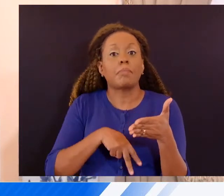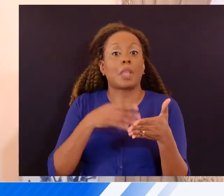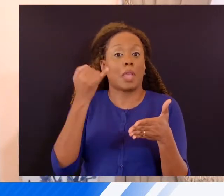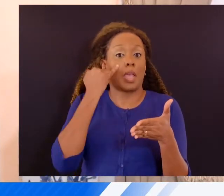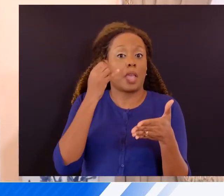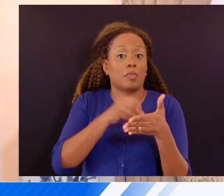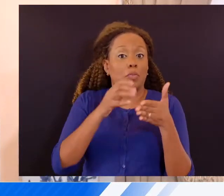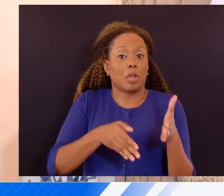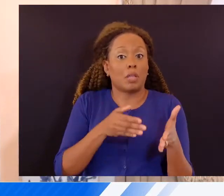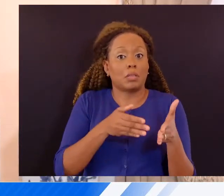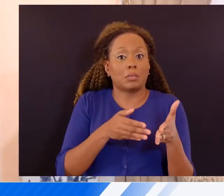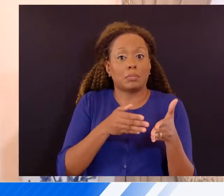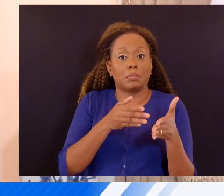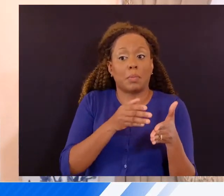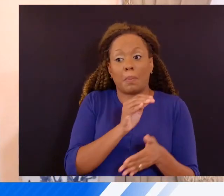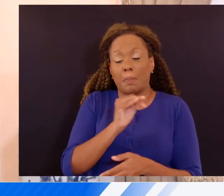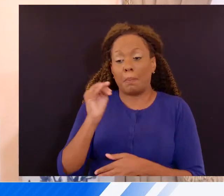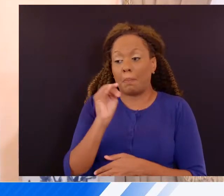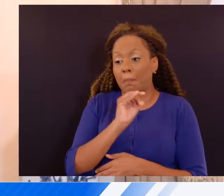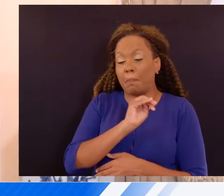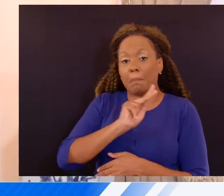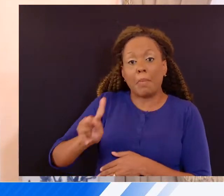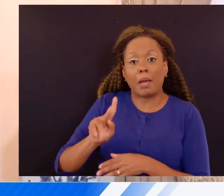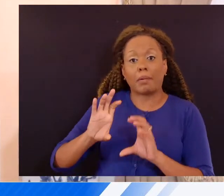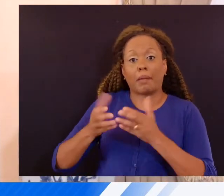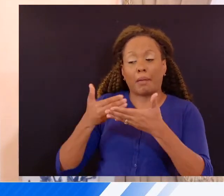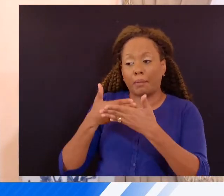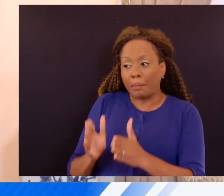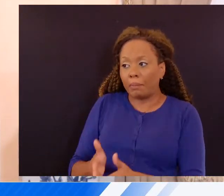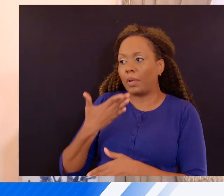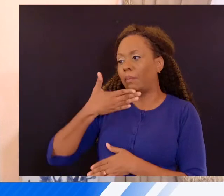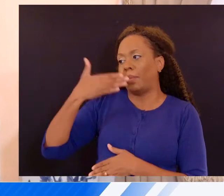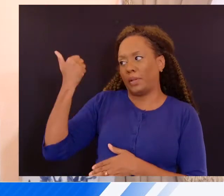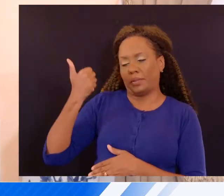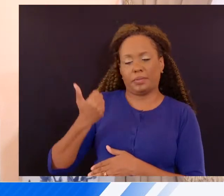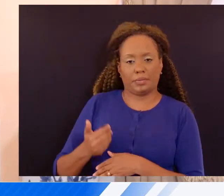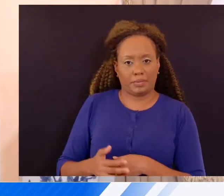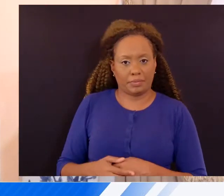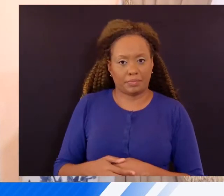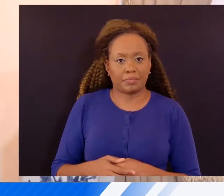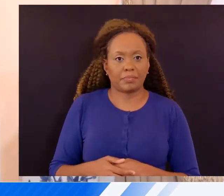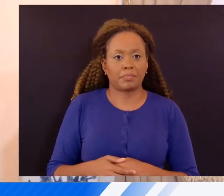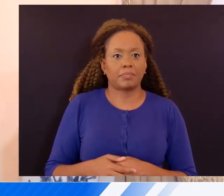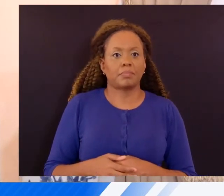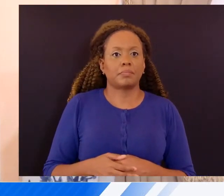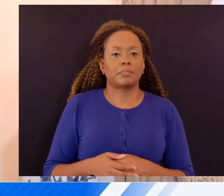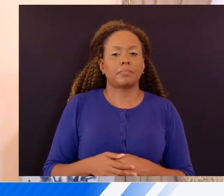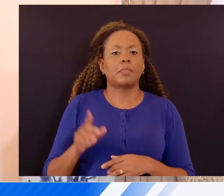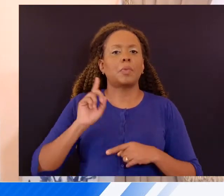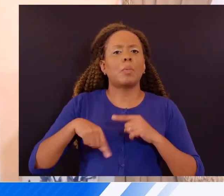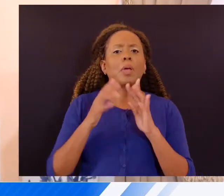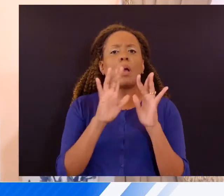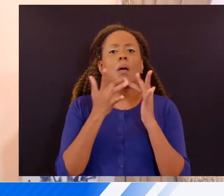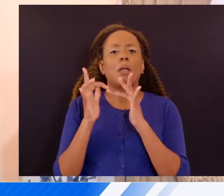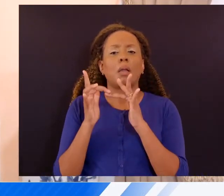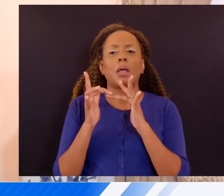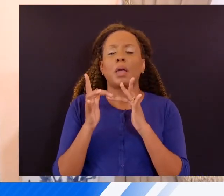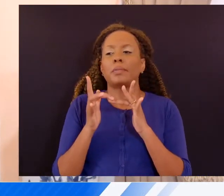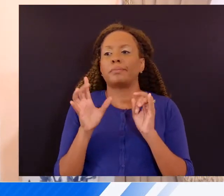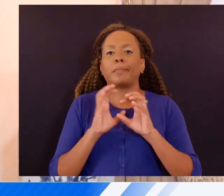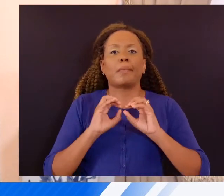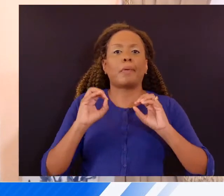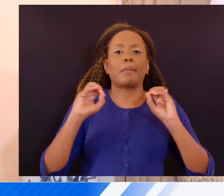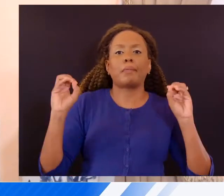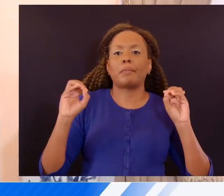to the classroom and indeed face-to-face instruction. The loss of instructional time is a real one, and therefore